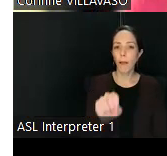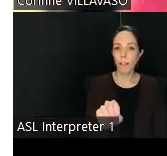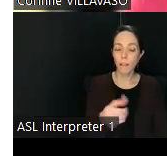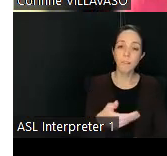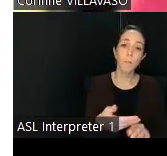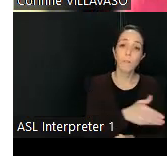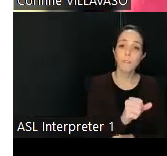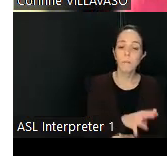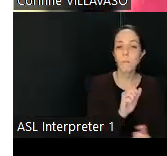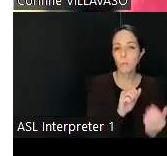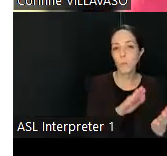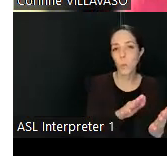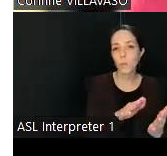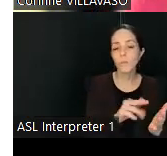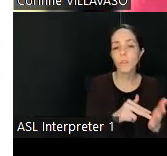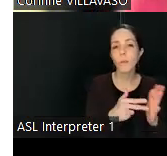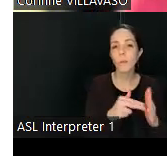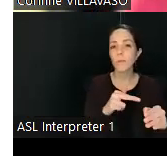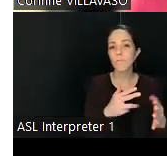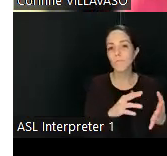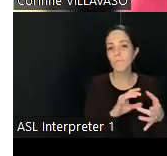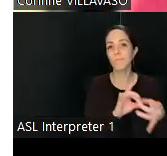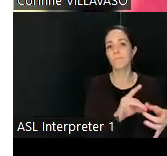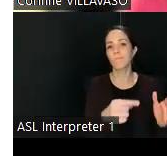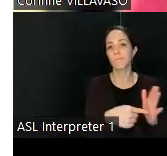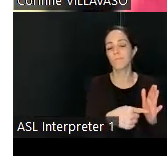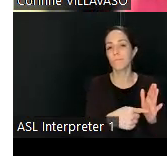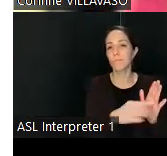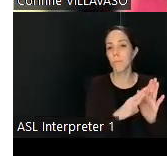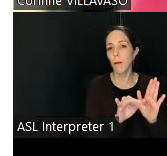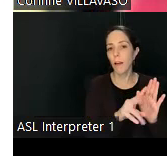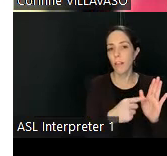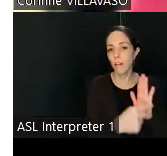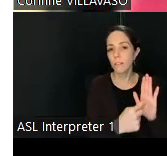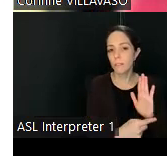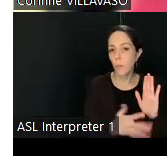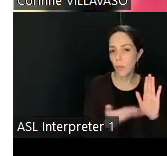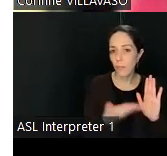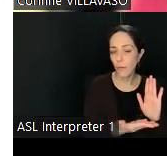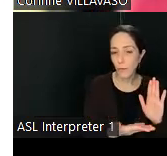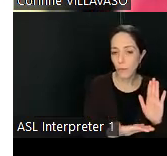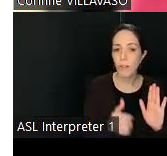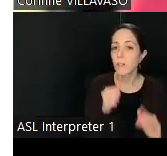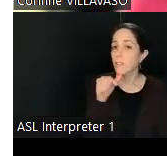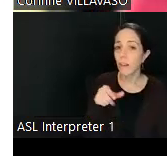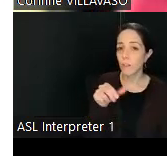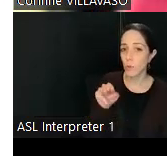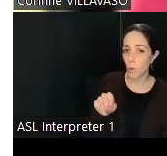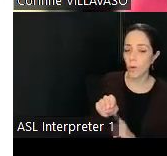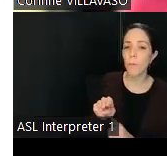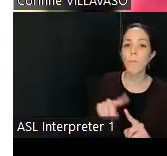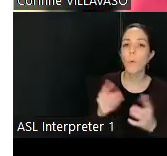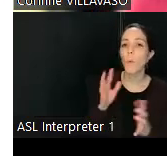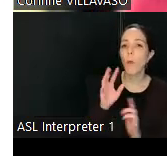that. So just wanted to flag that, not the quorum, but the percentage of the